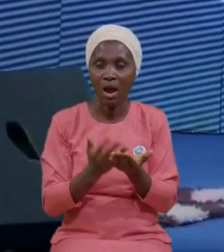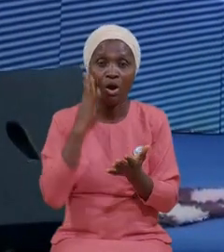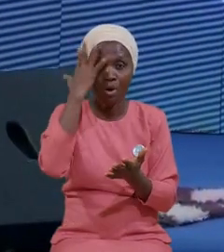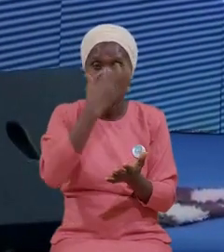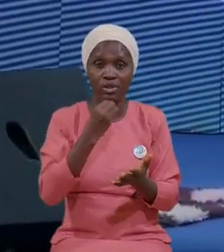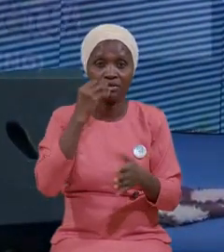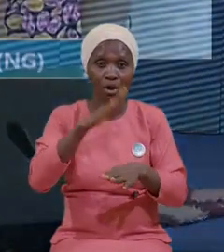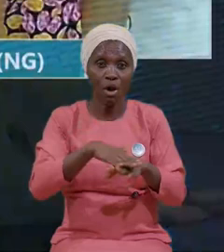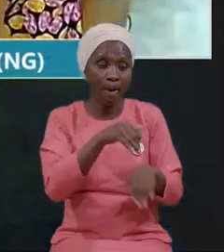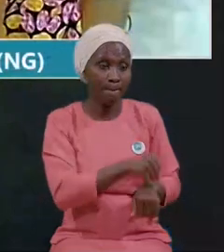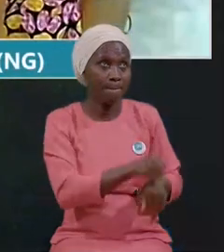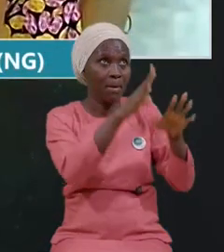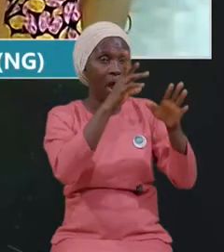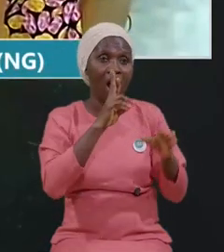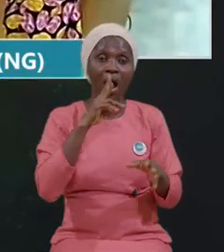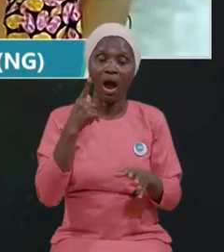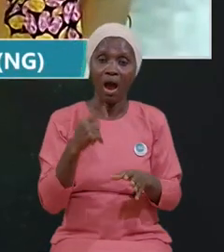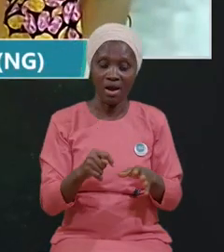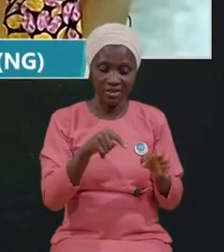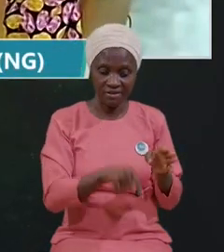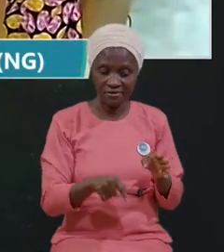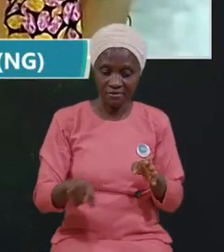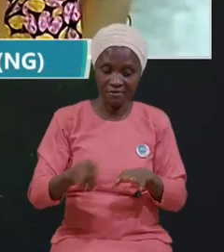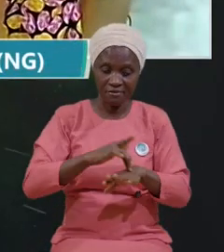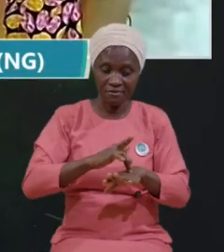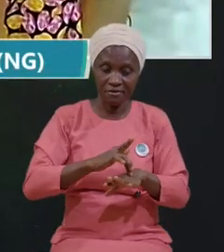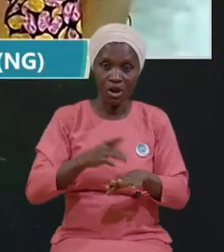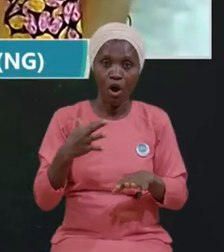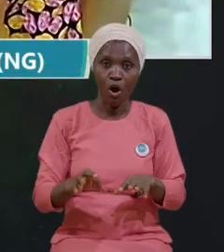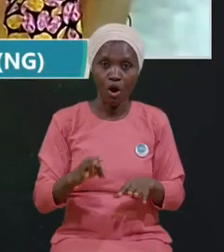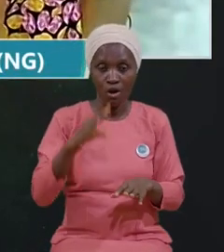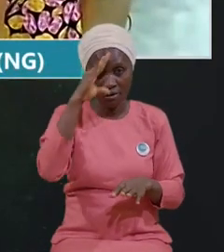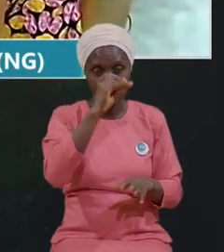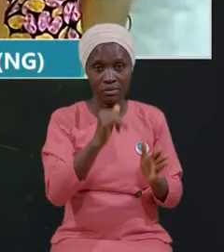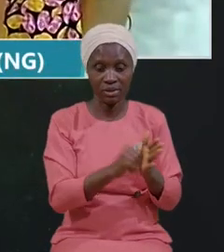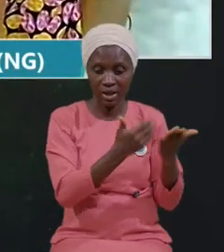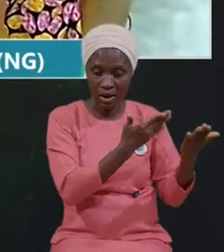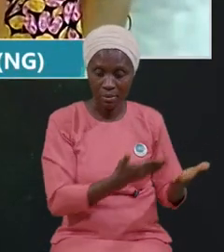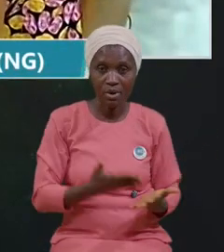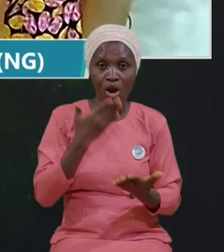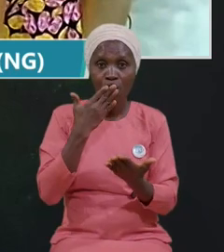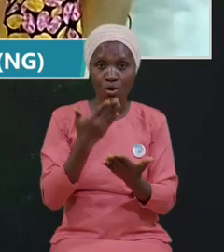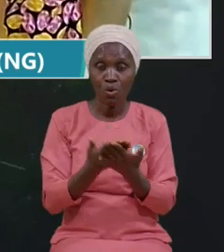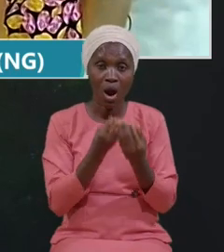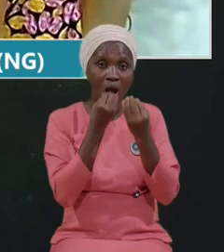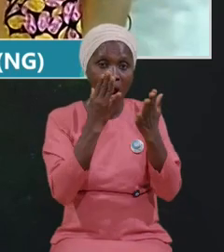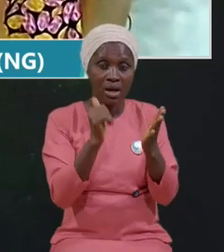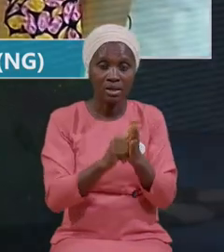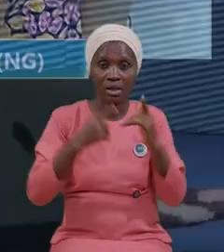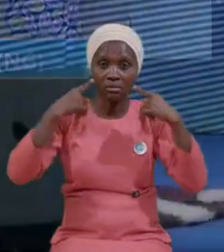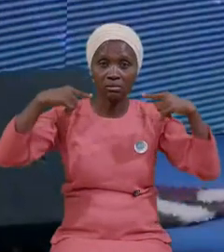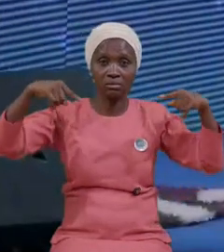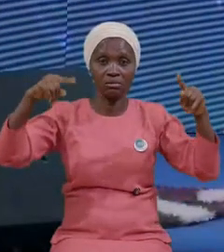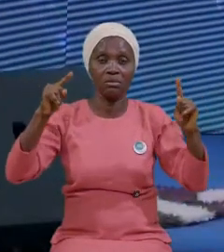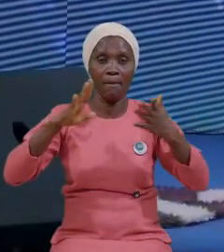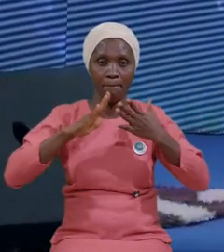of him that bringeth good tidings, that publisheth peace, that